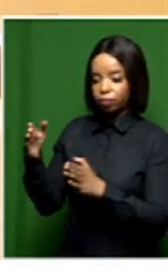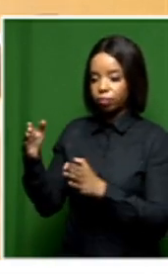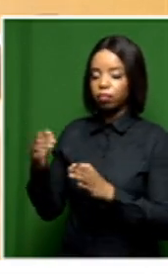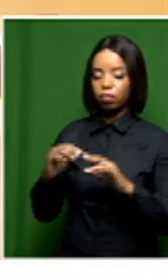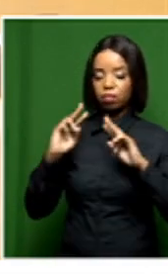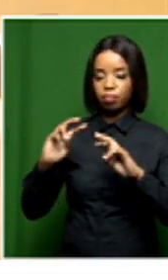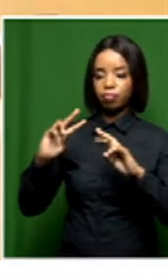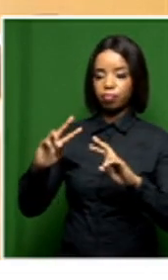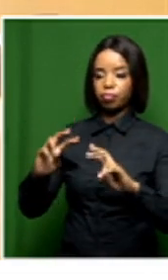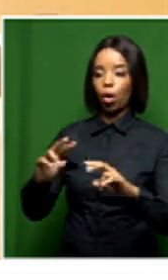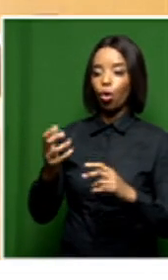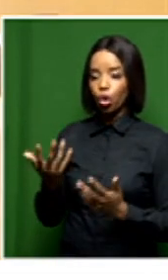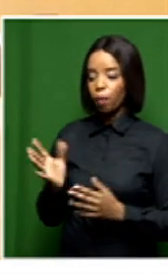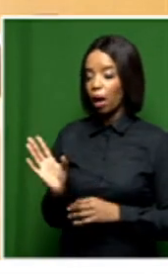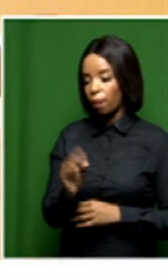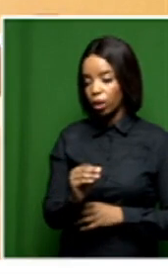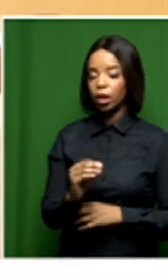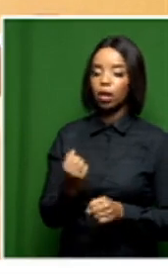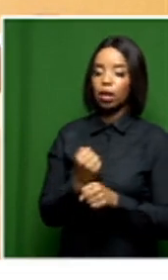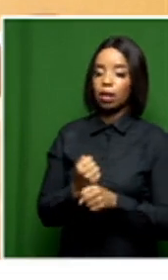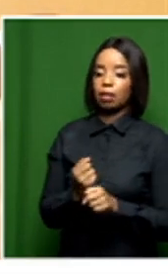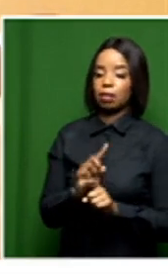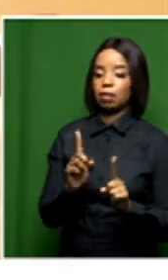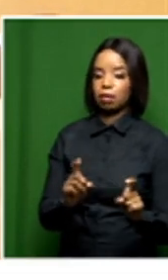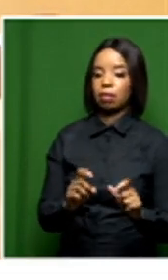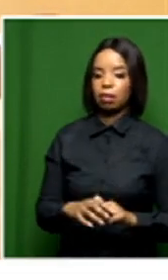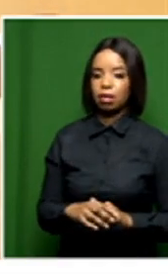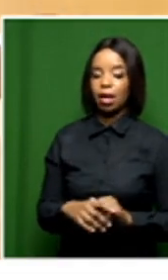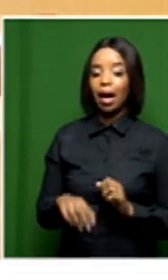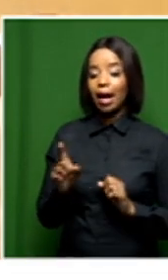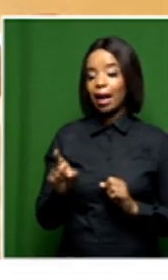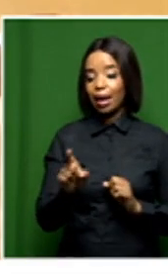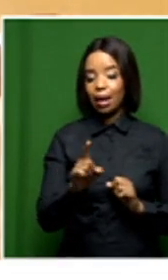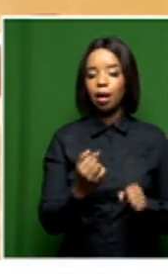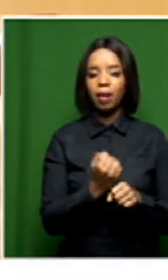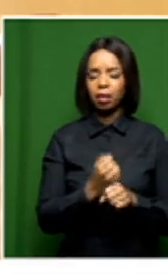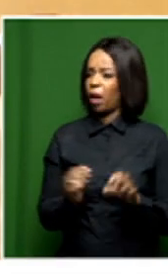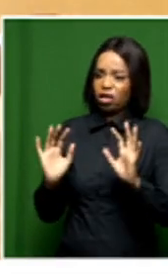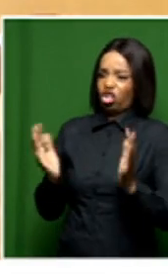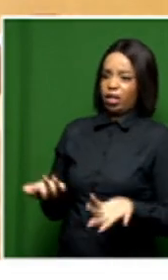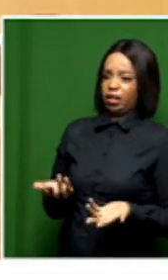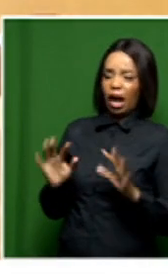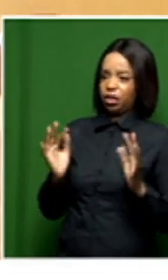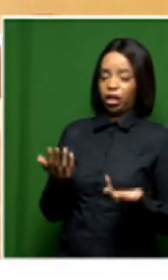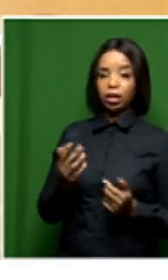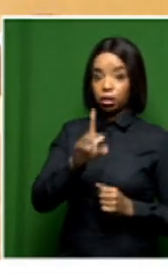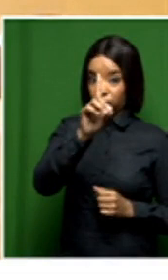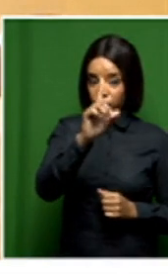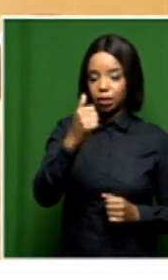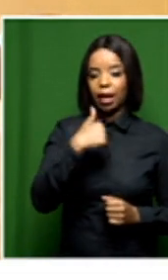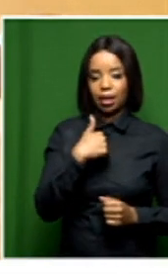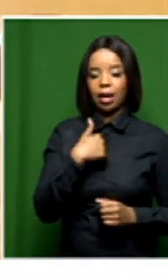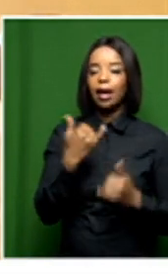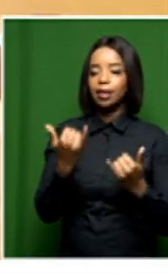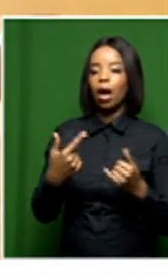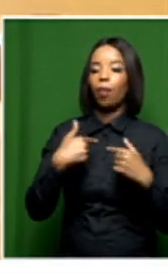be investigated? Are the rest still working? No, the rest are still working yet, because how is it? Okay, see, now this is where I